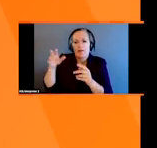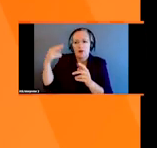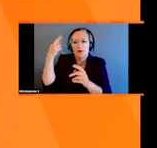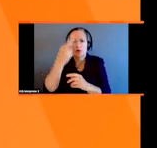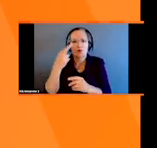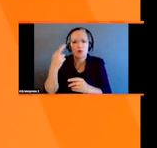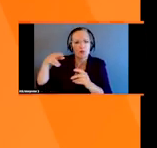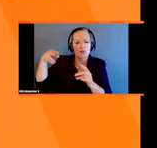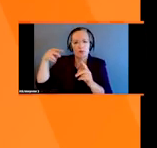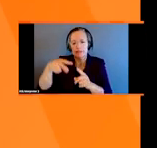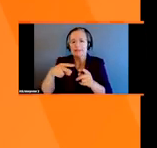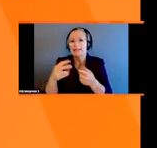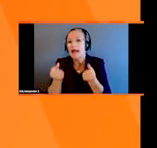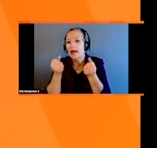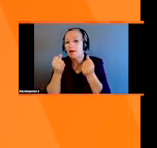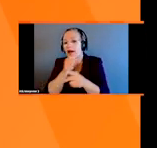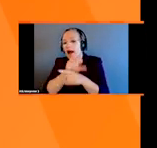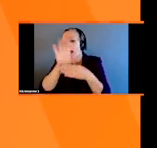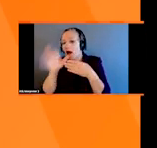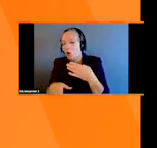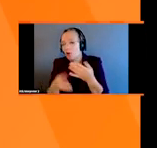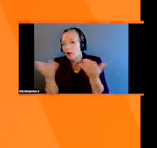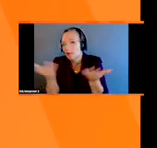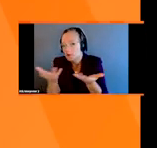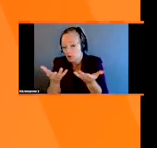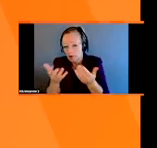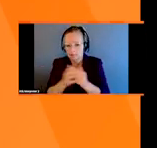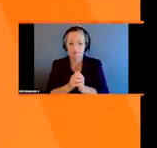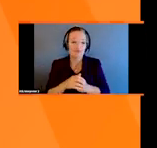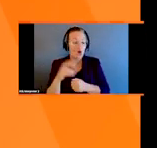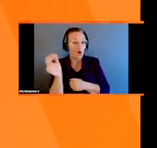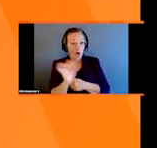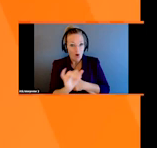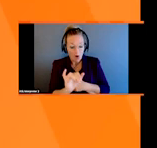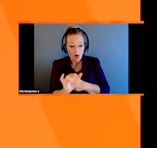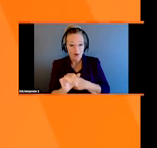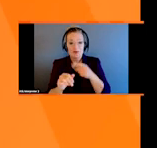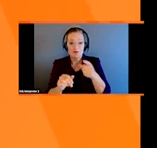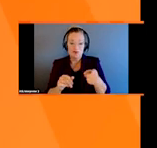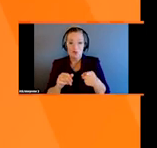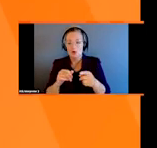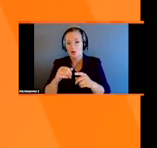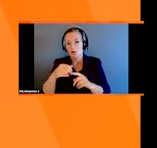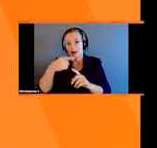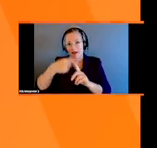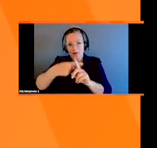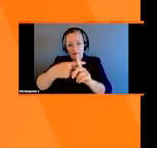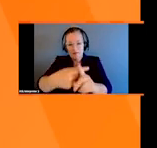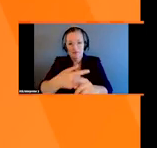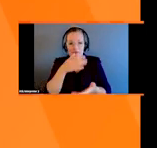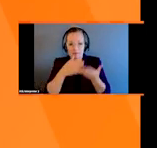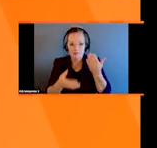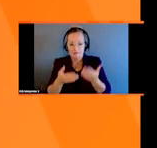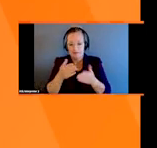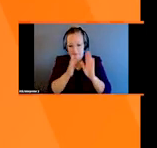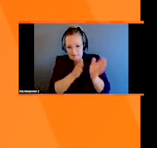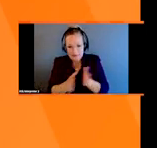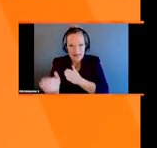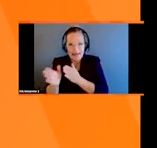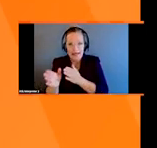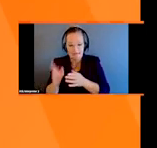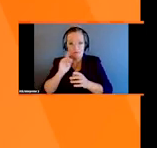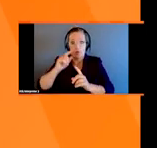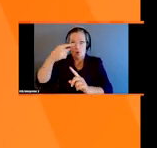would plan once a month. I would sit down either at the end of month 1 or the beginning of month 2, and I would plan out all my posts for the